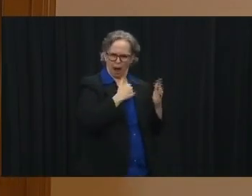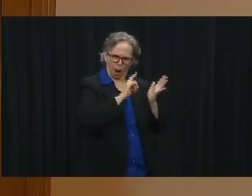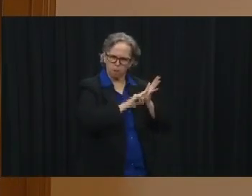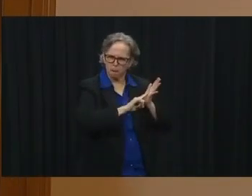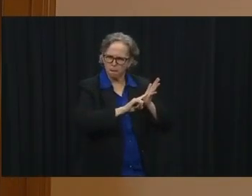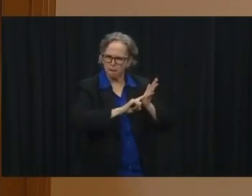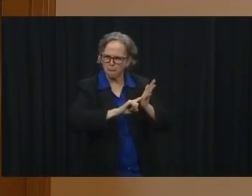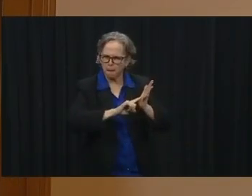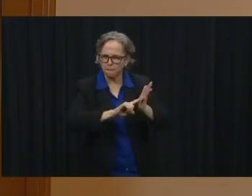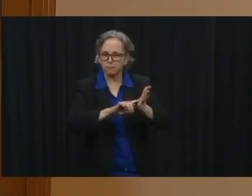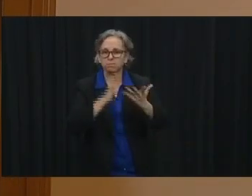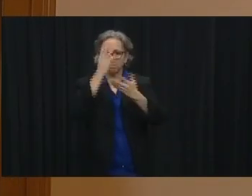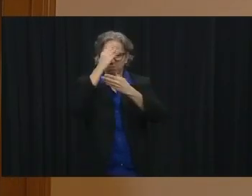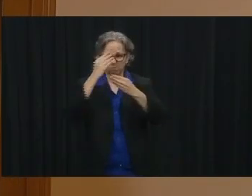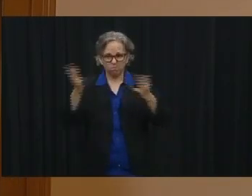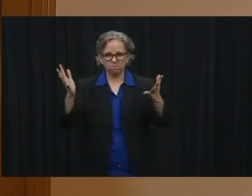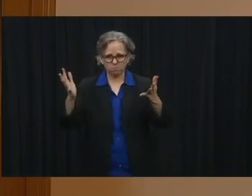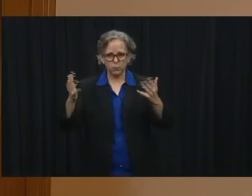do have